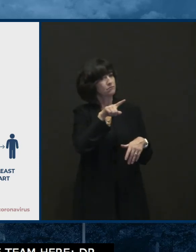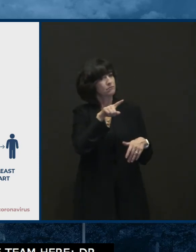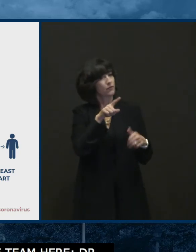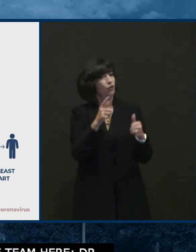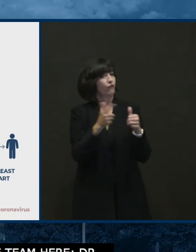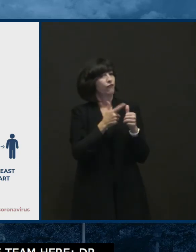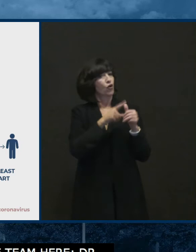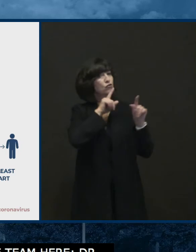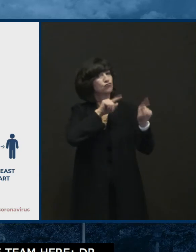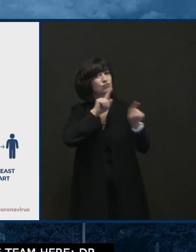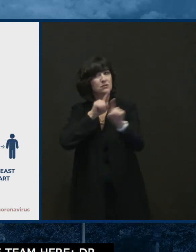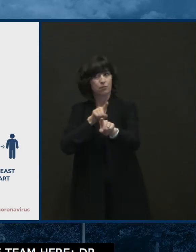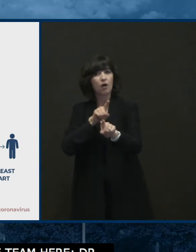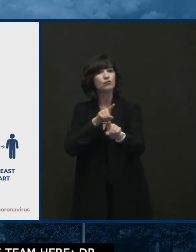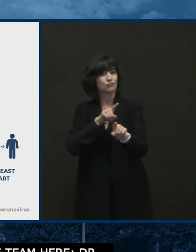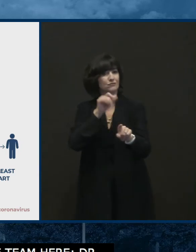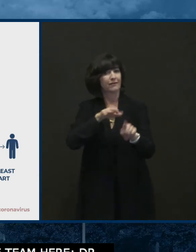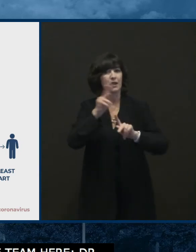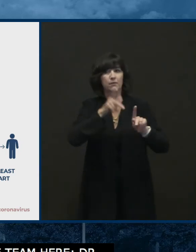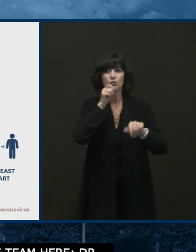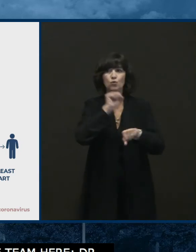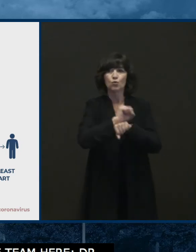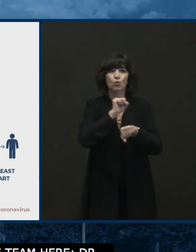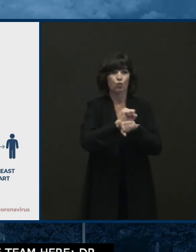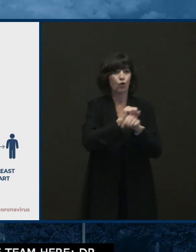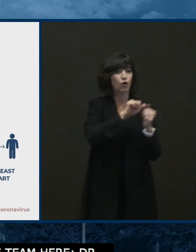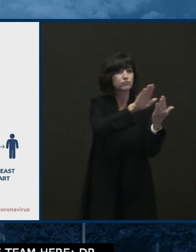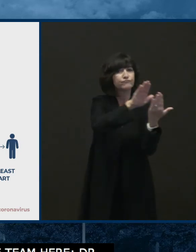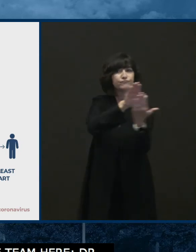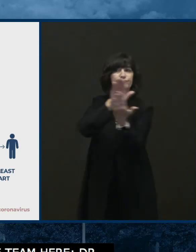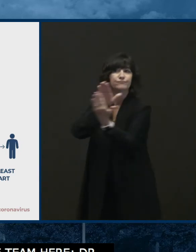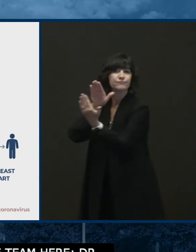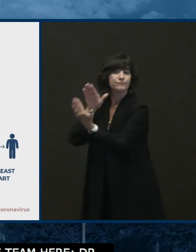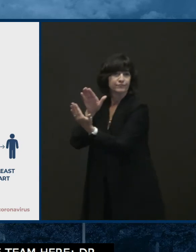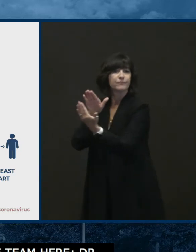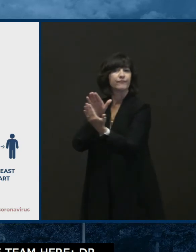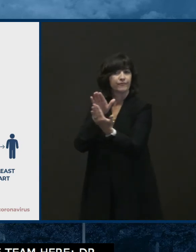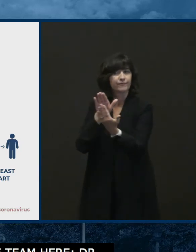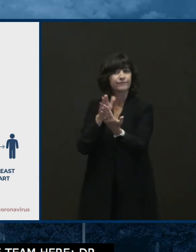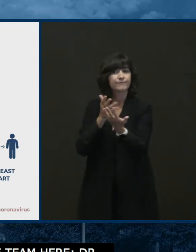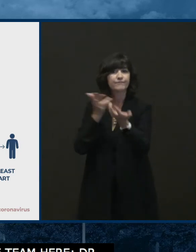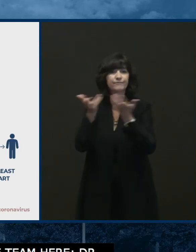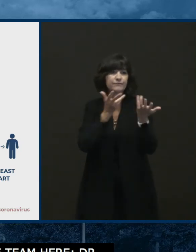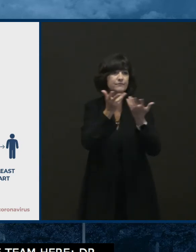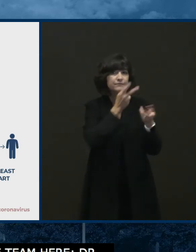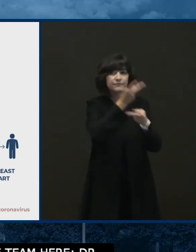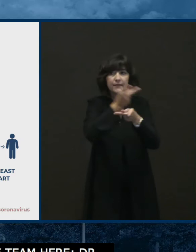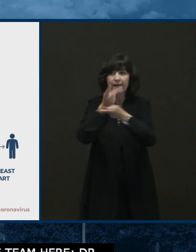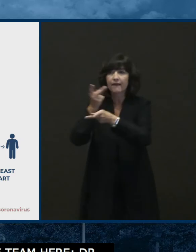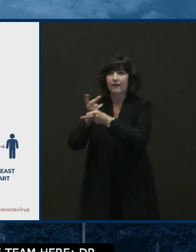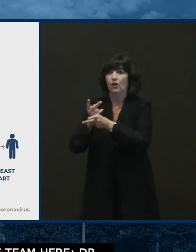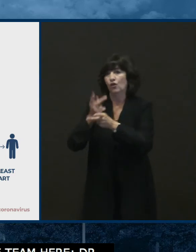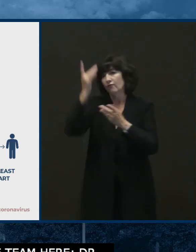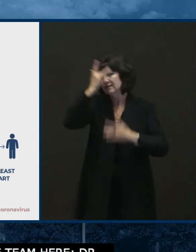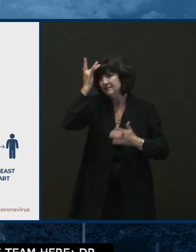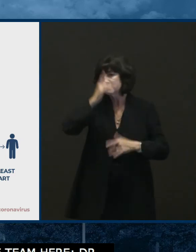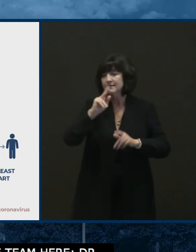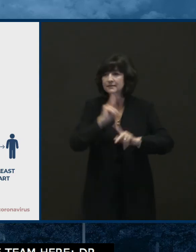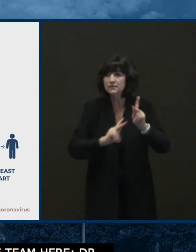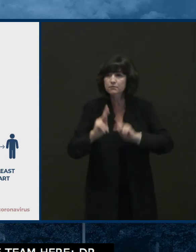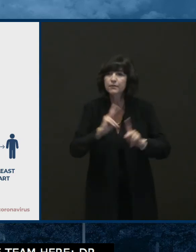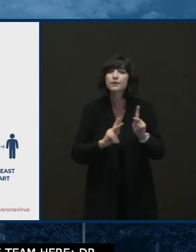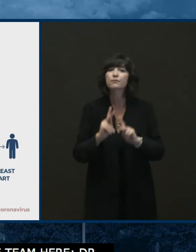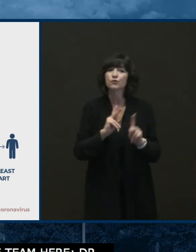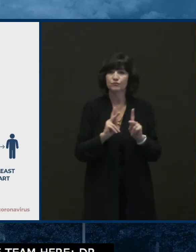tails off day in and day out, addressing the challenges and that we've had over the last 7 months